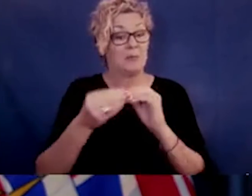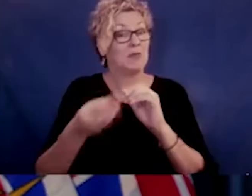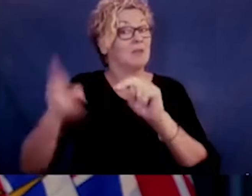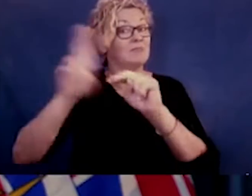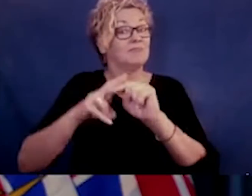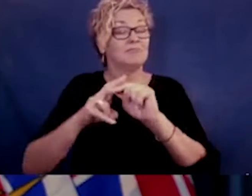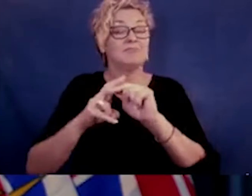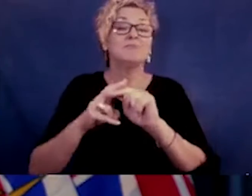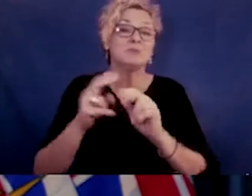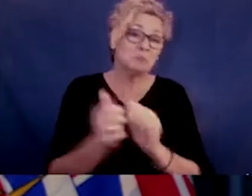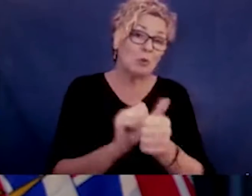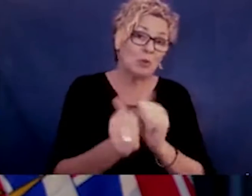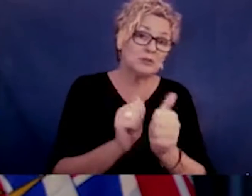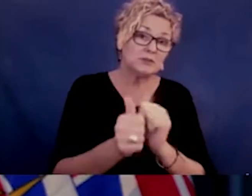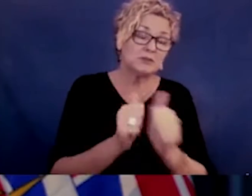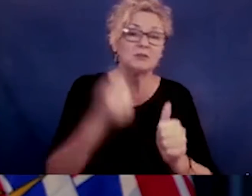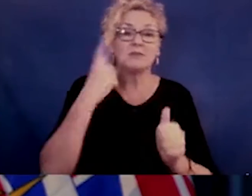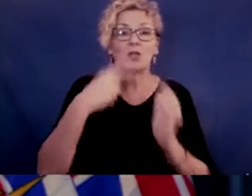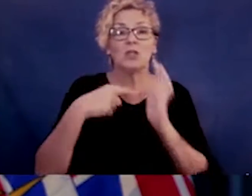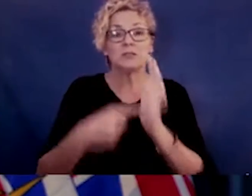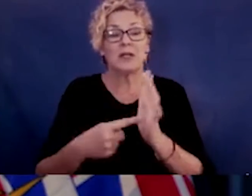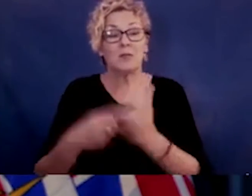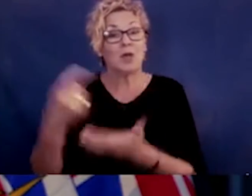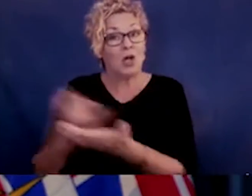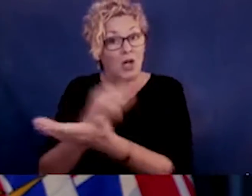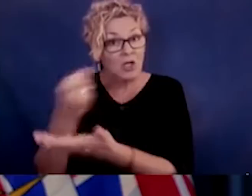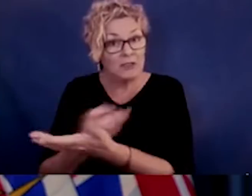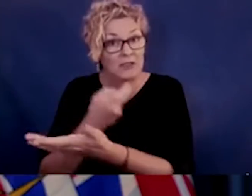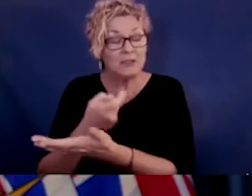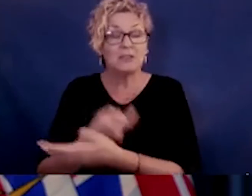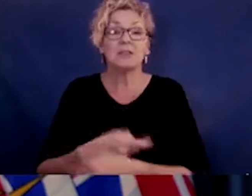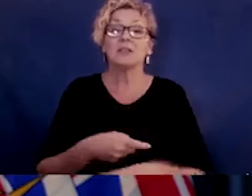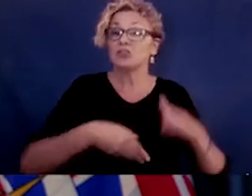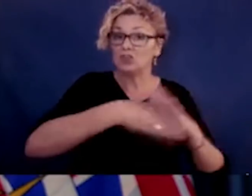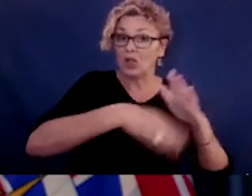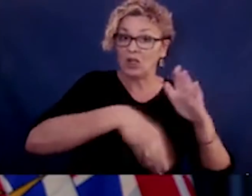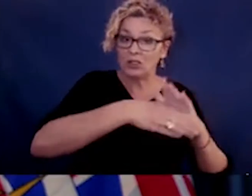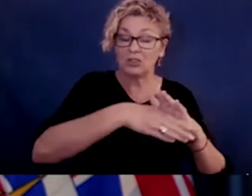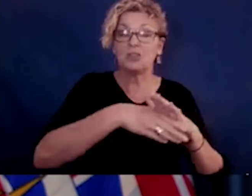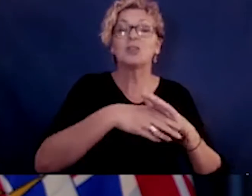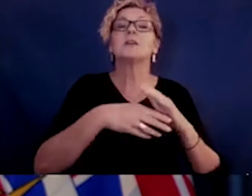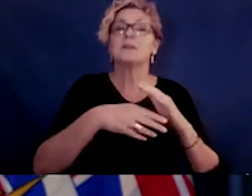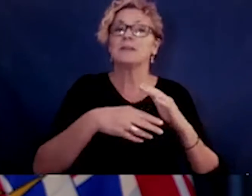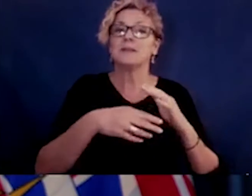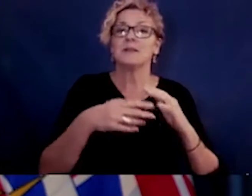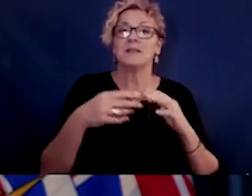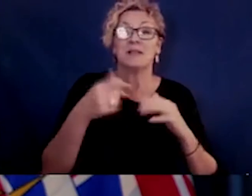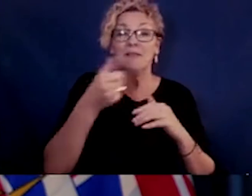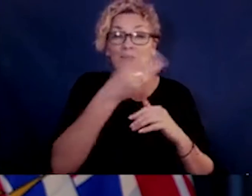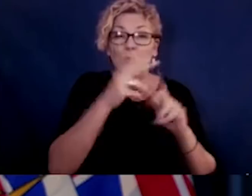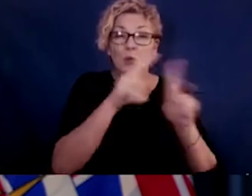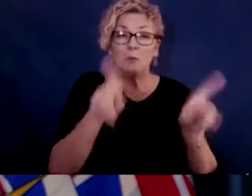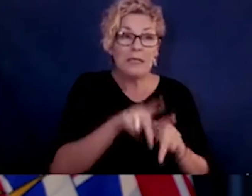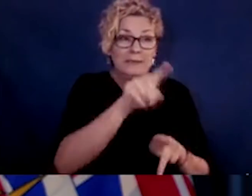with the organizations to make sure that those are guided by public health principles to ensure that we